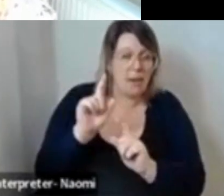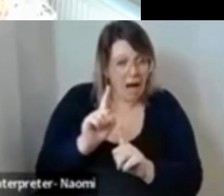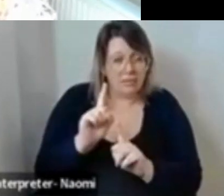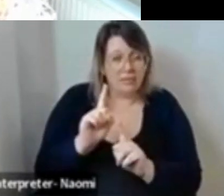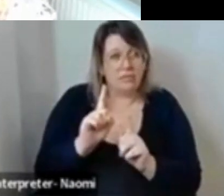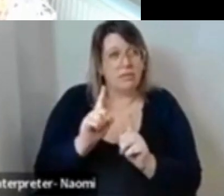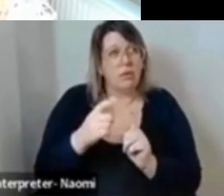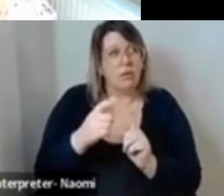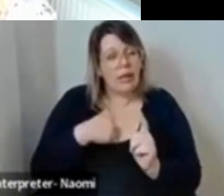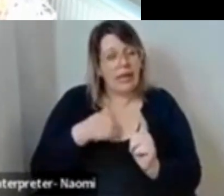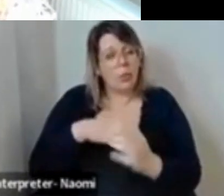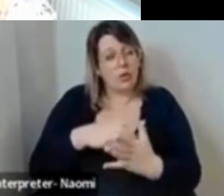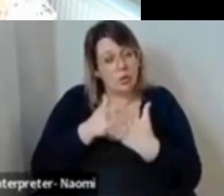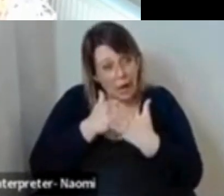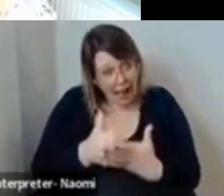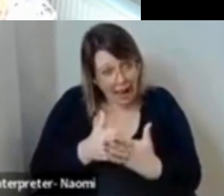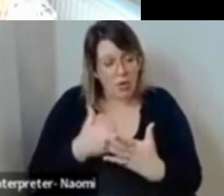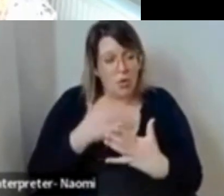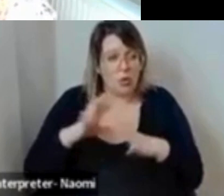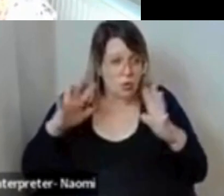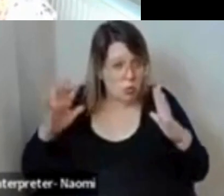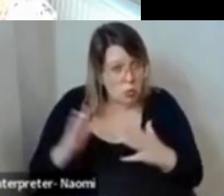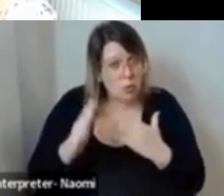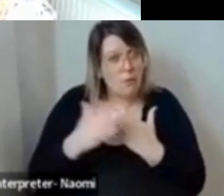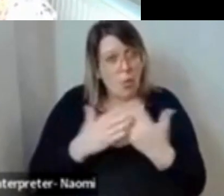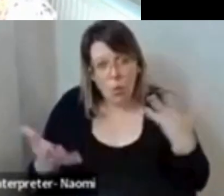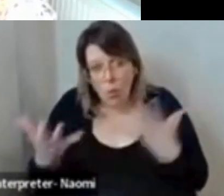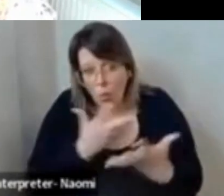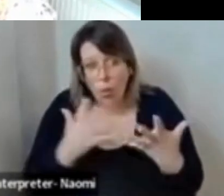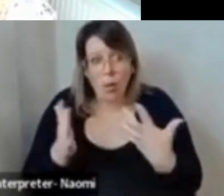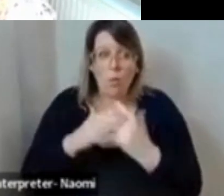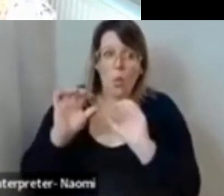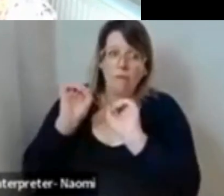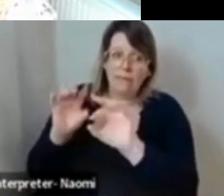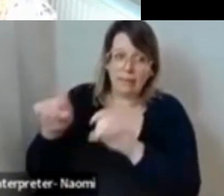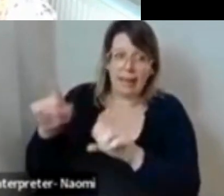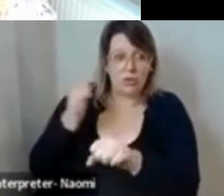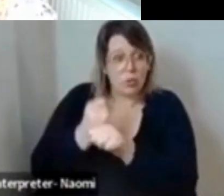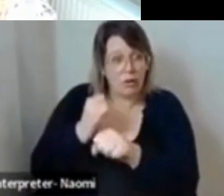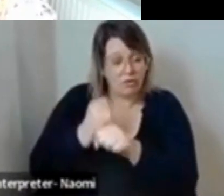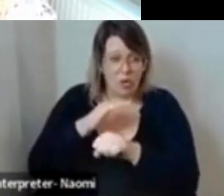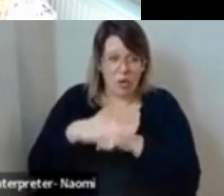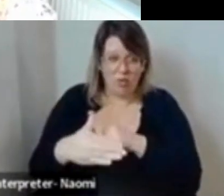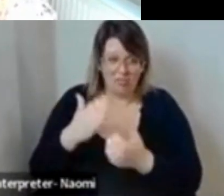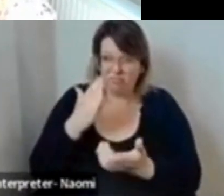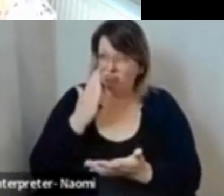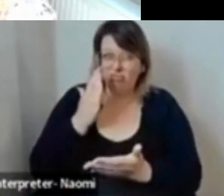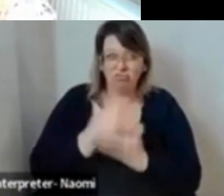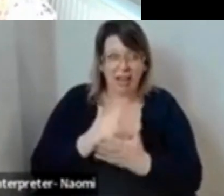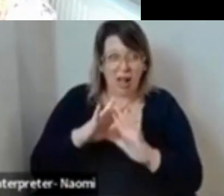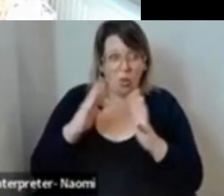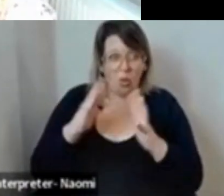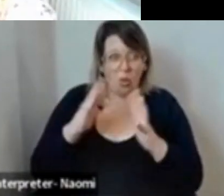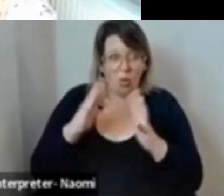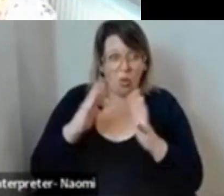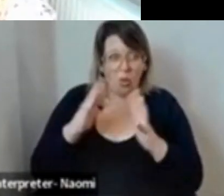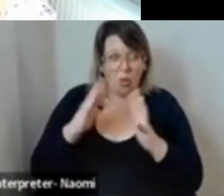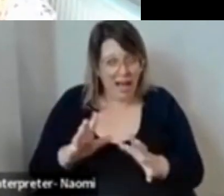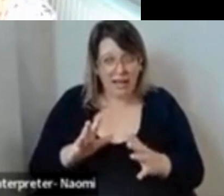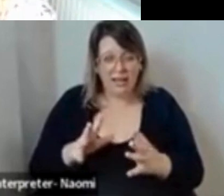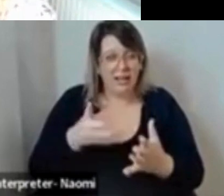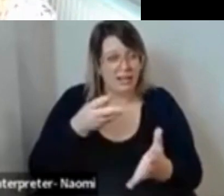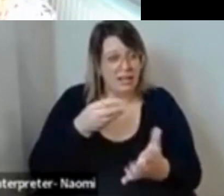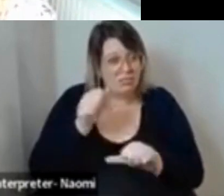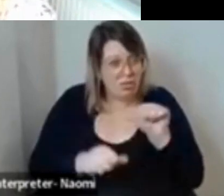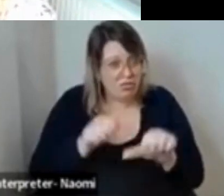help and facilitate conversations and provide feedback to the DfE on the realities of delivering the programme and the financial context